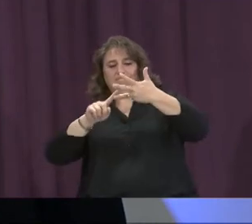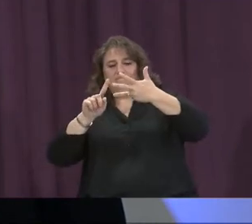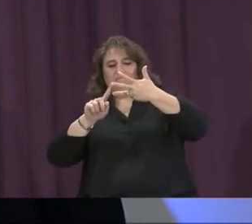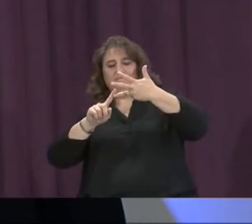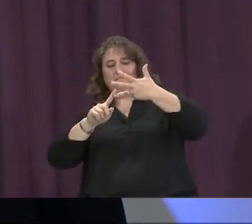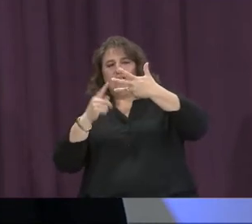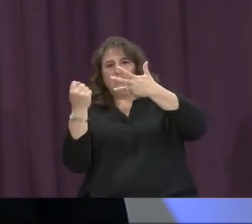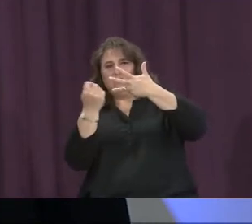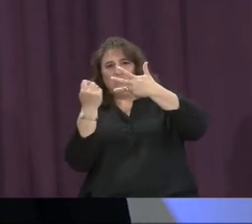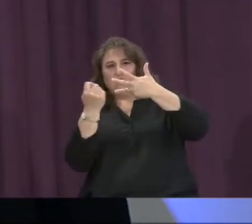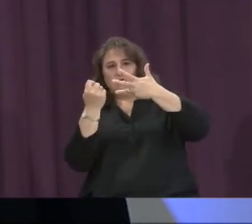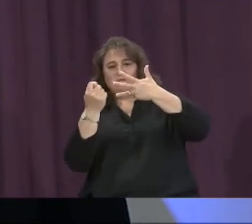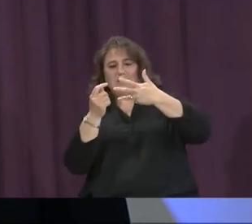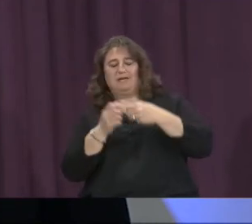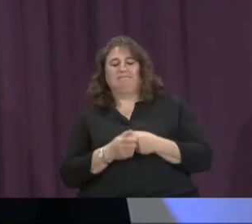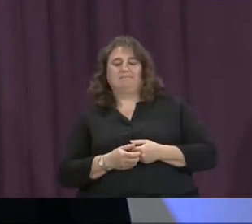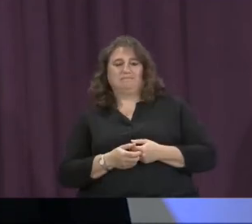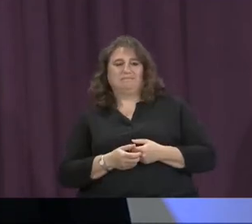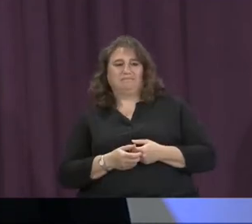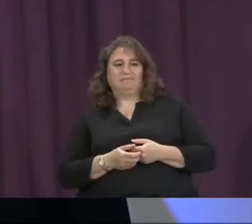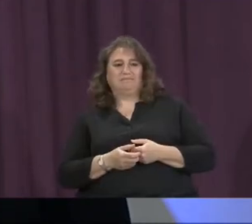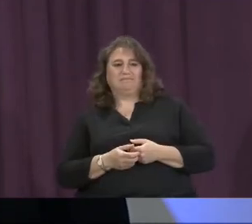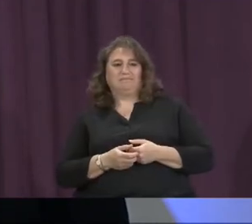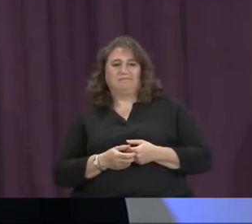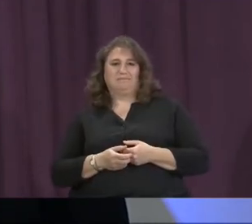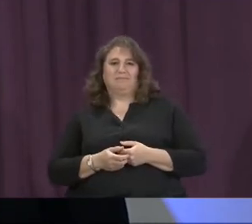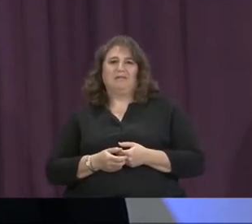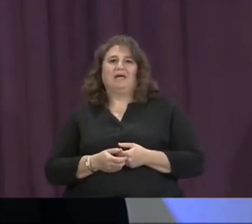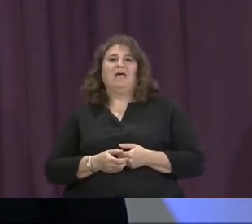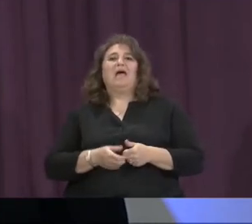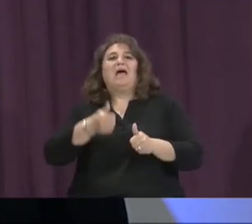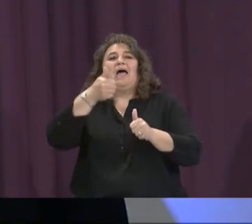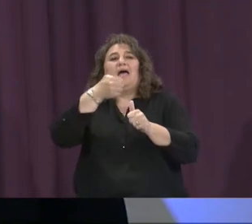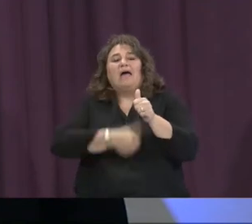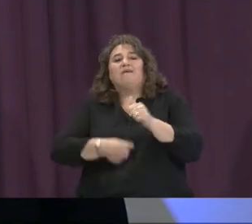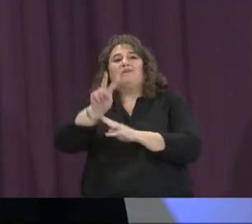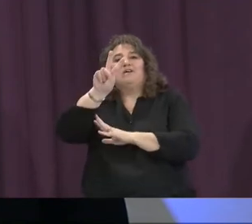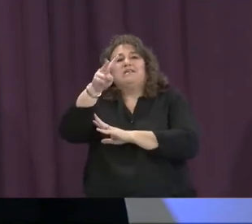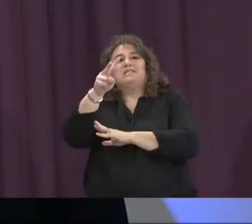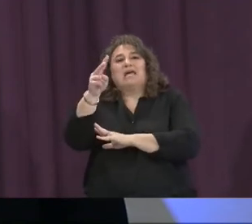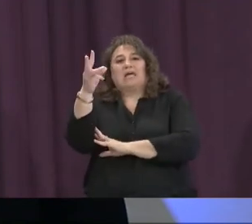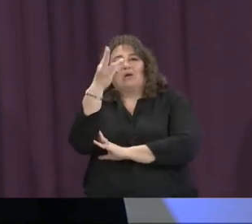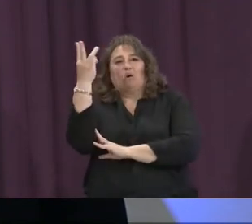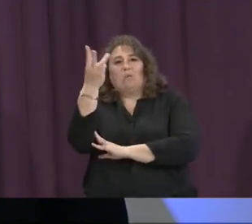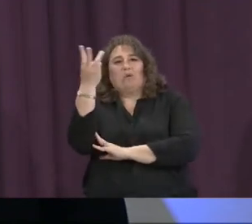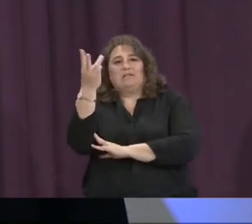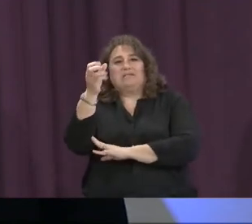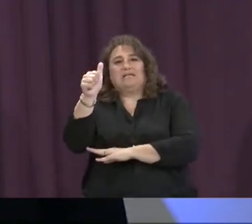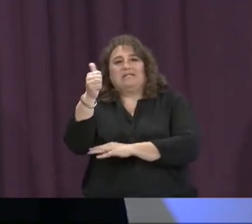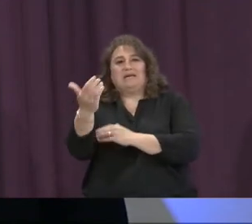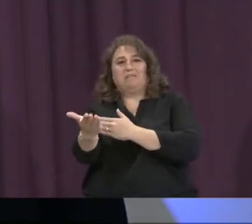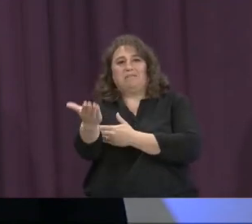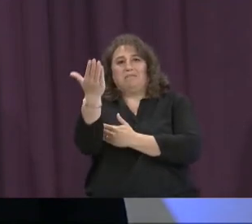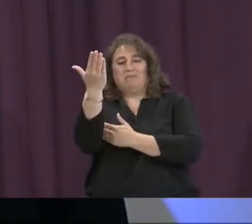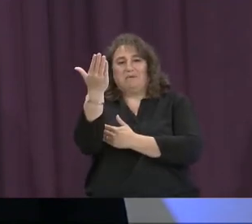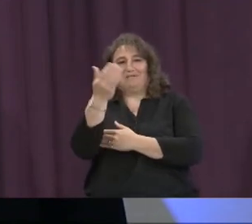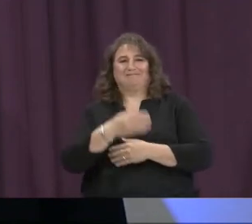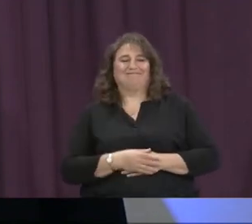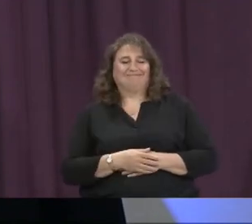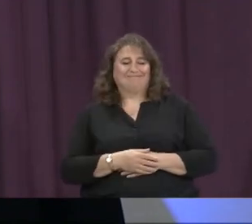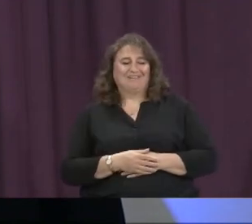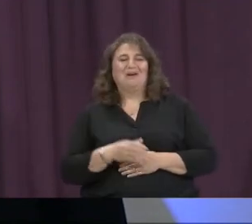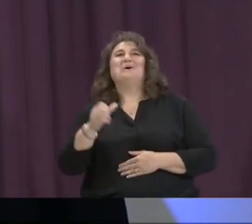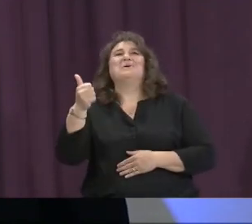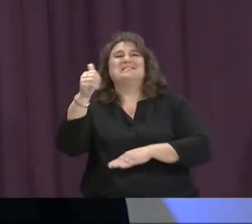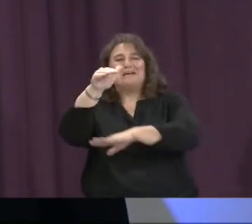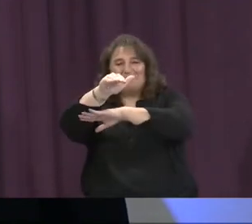that will be played, um, every second Wednesday at 10 p.m. So, if you're a late night person, you can catch